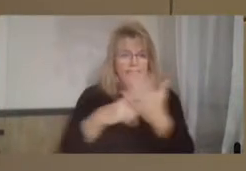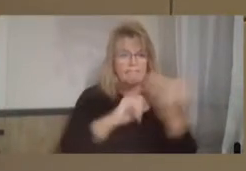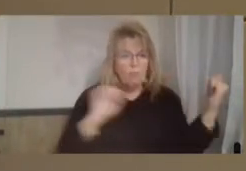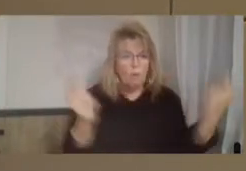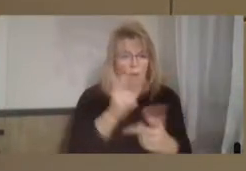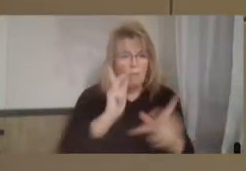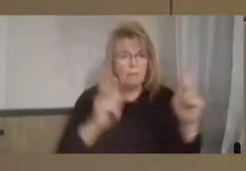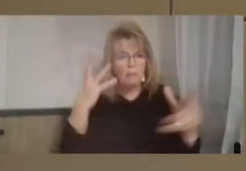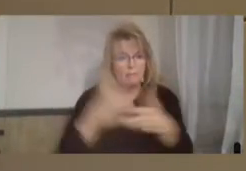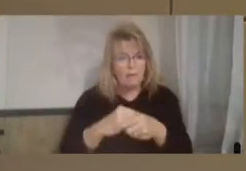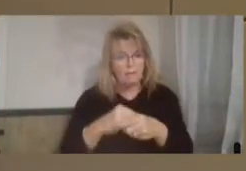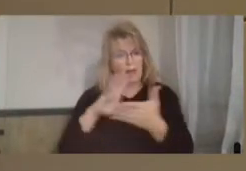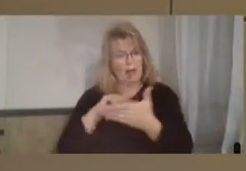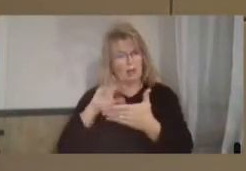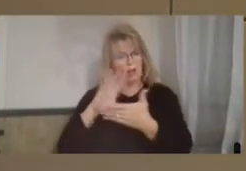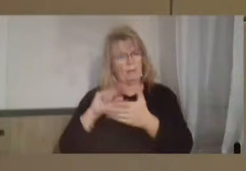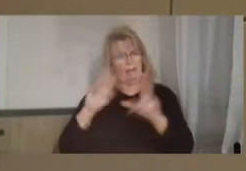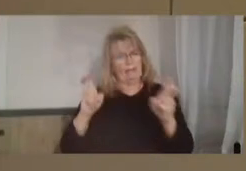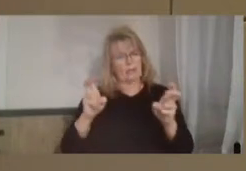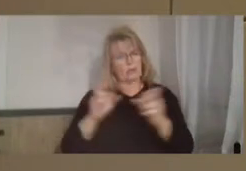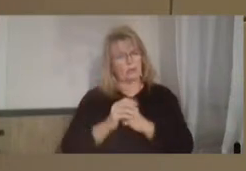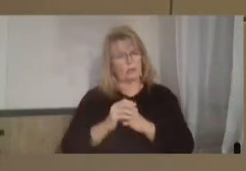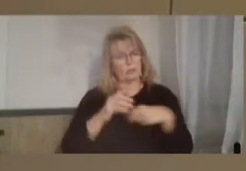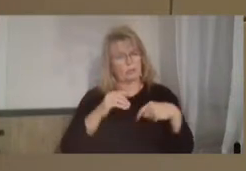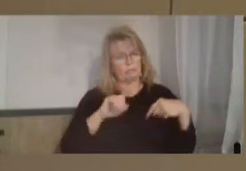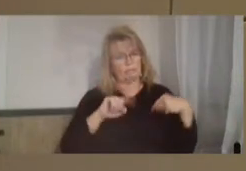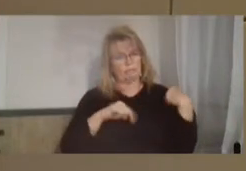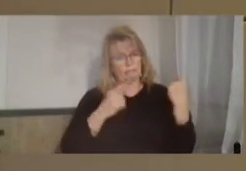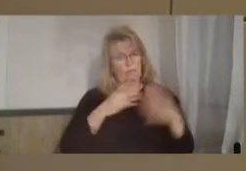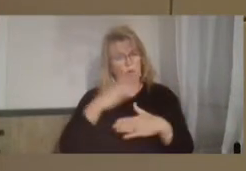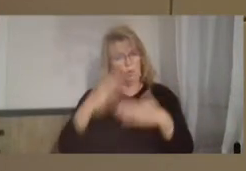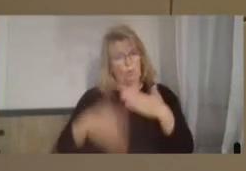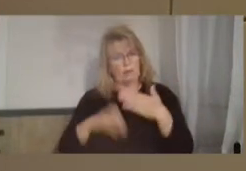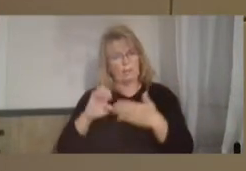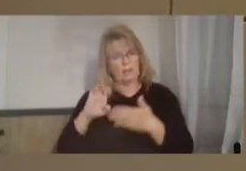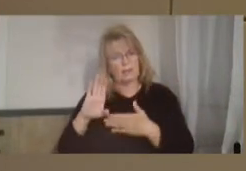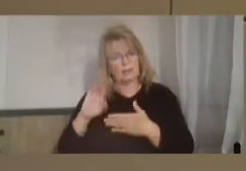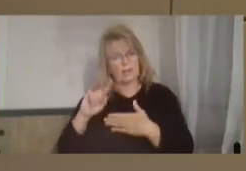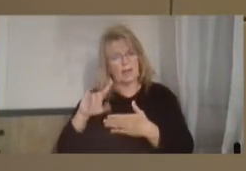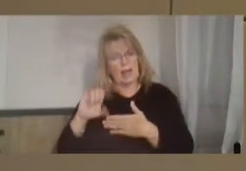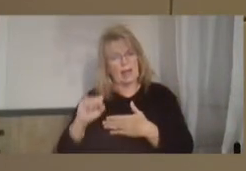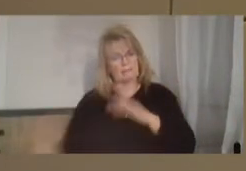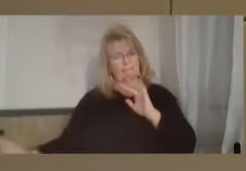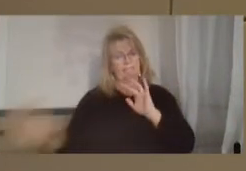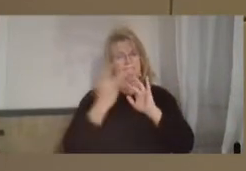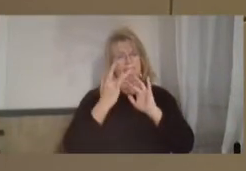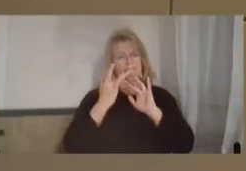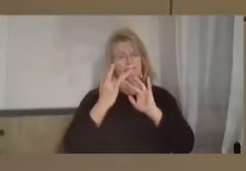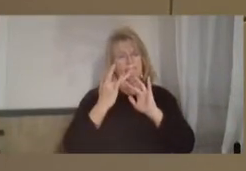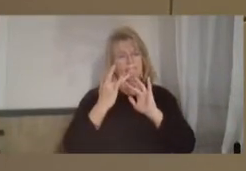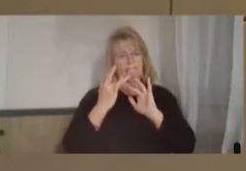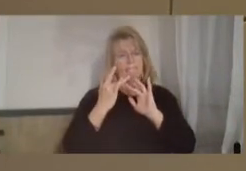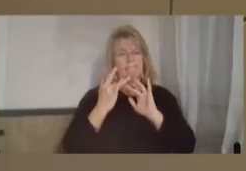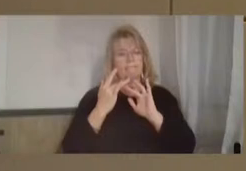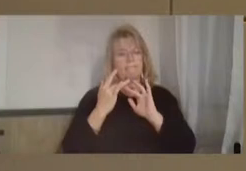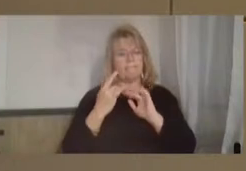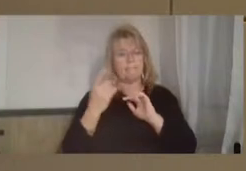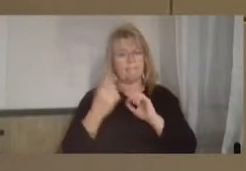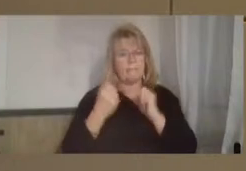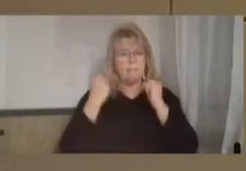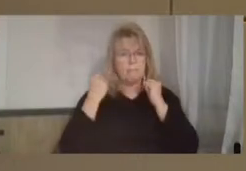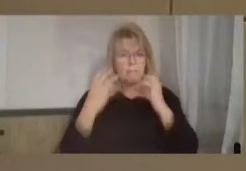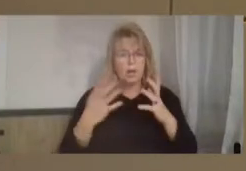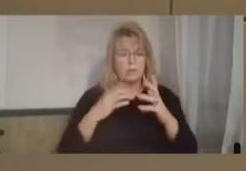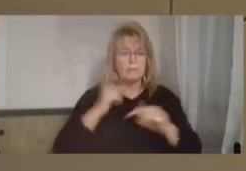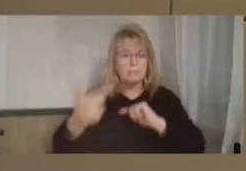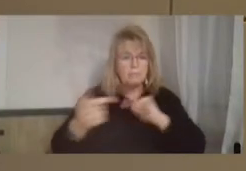learned about this issue over the weekend when Ms. Colias had reached out to me, and we have had multiple back and